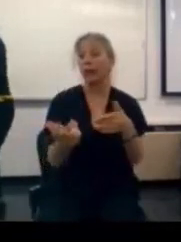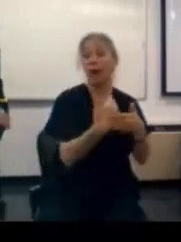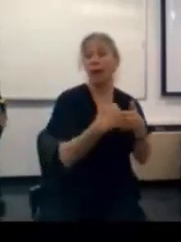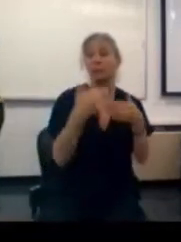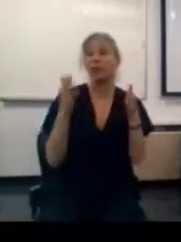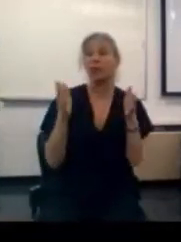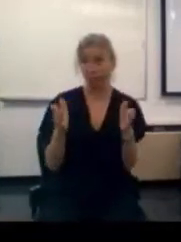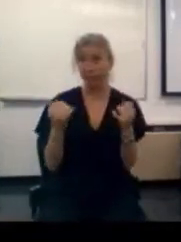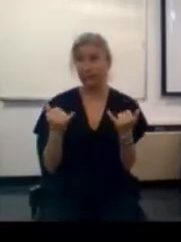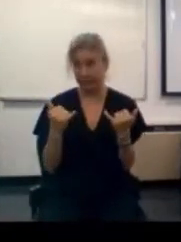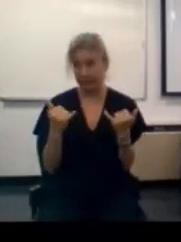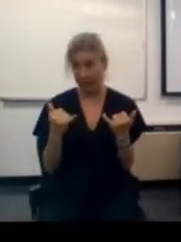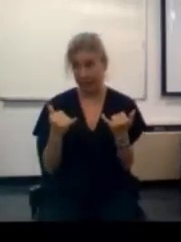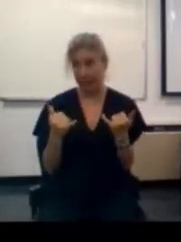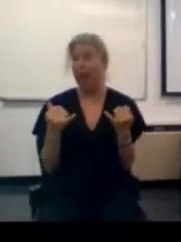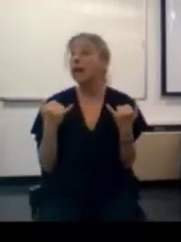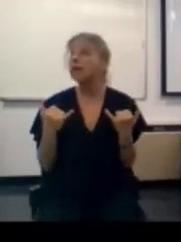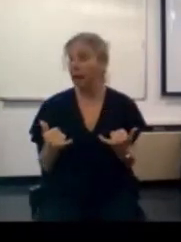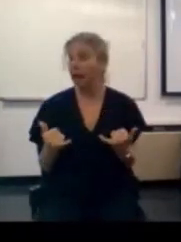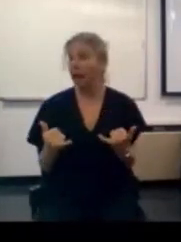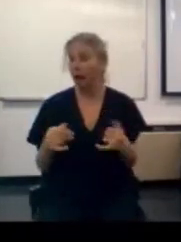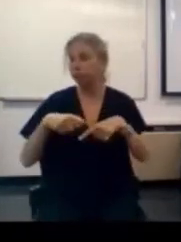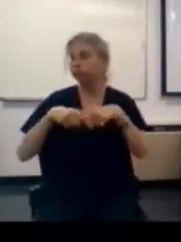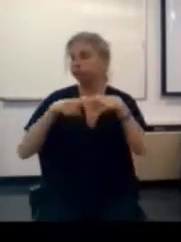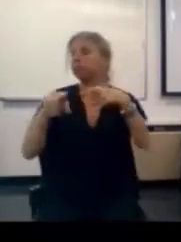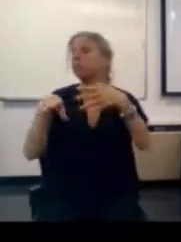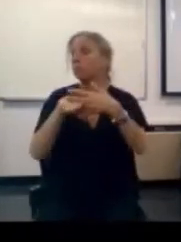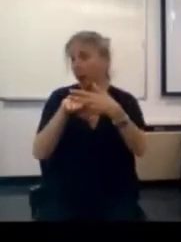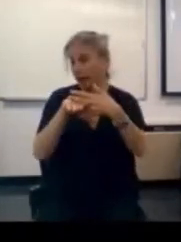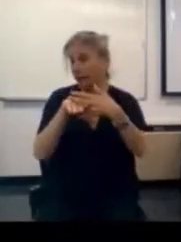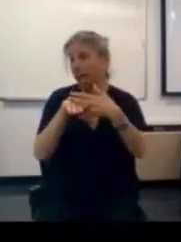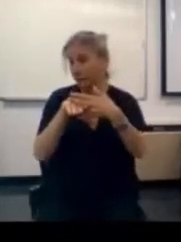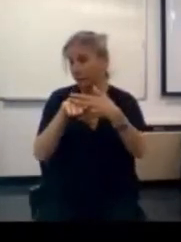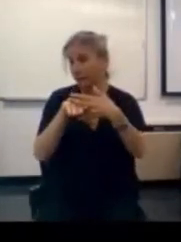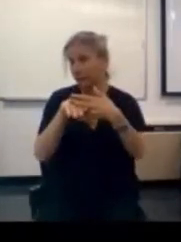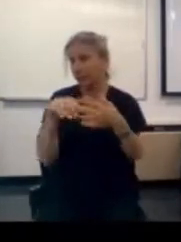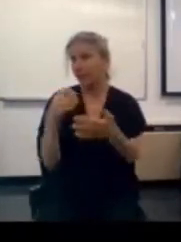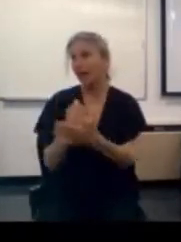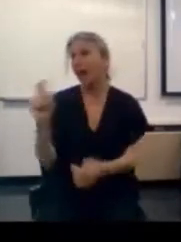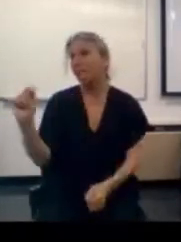to all our virtual participants. And now we will take a break.